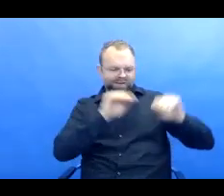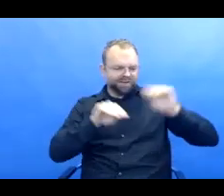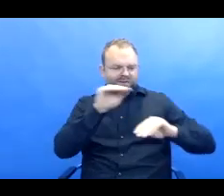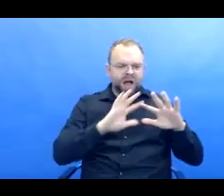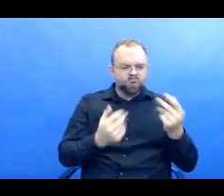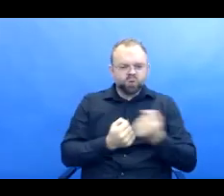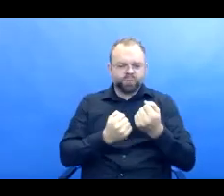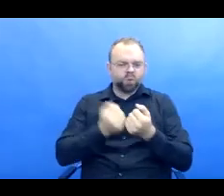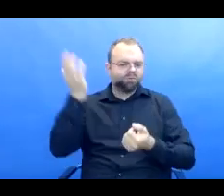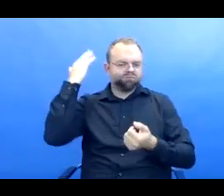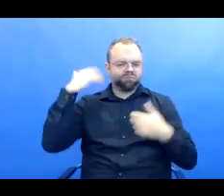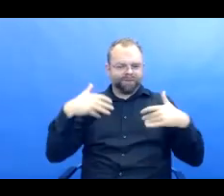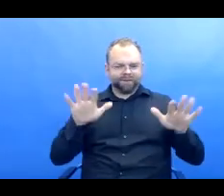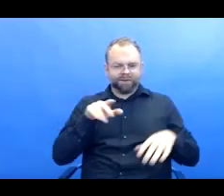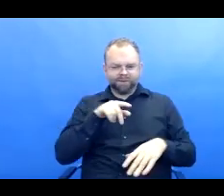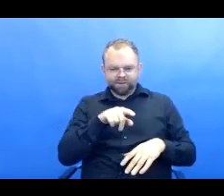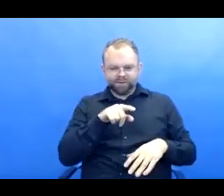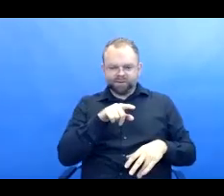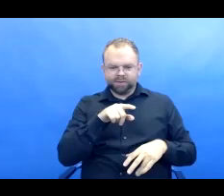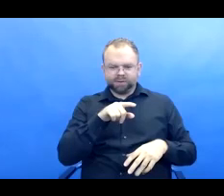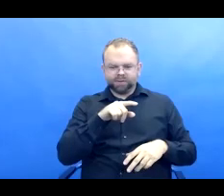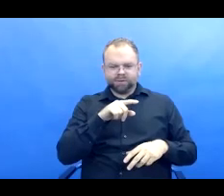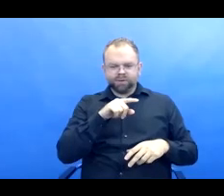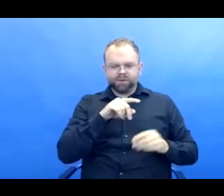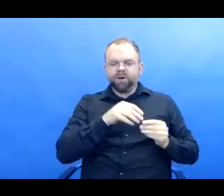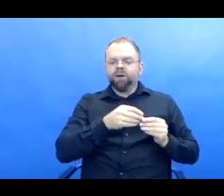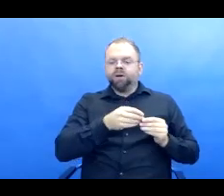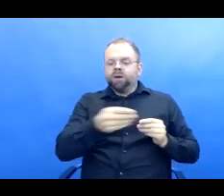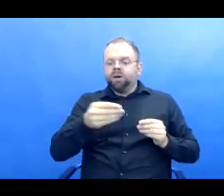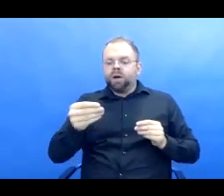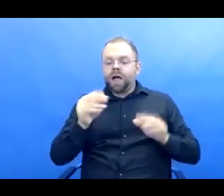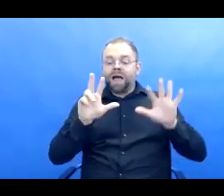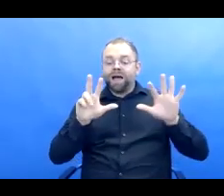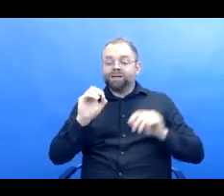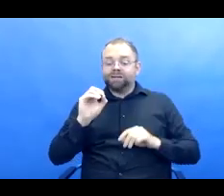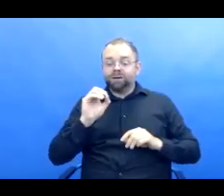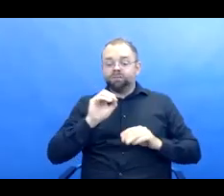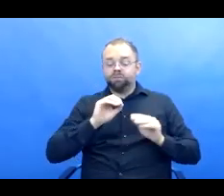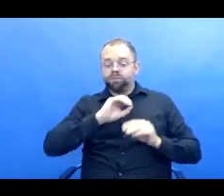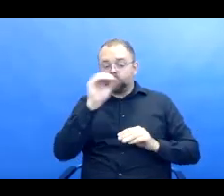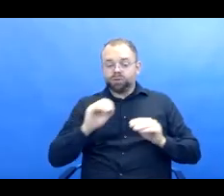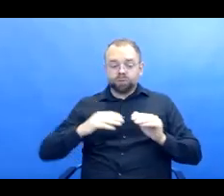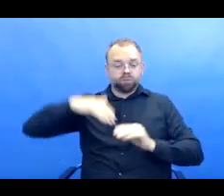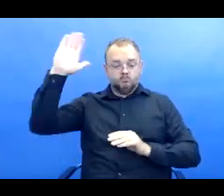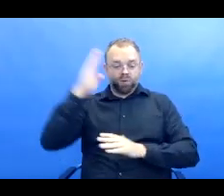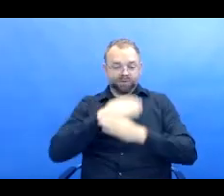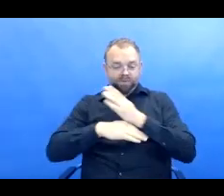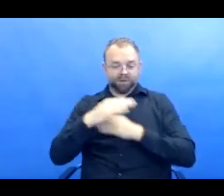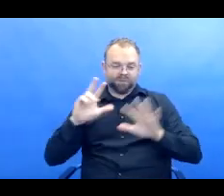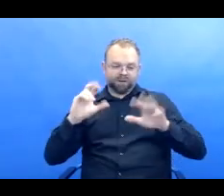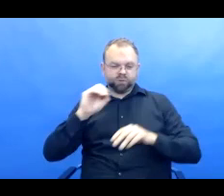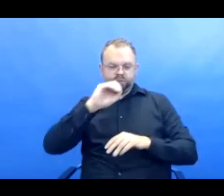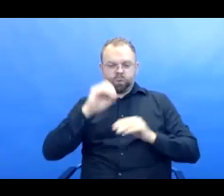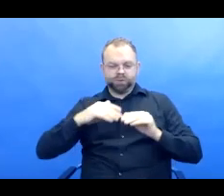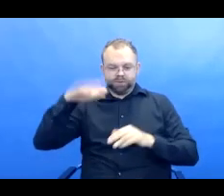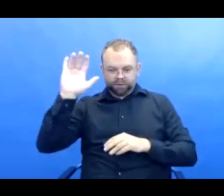having cannot work. And also issues around disability certification and ID cards.